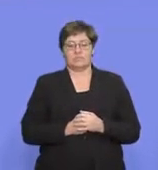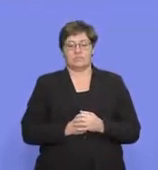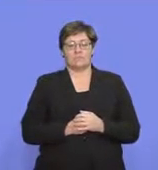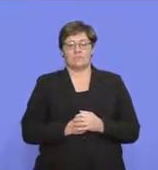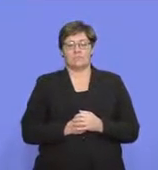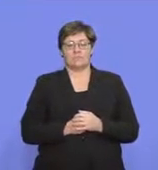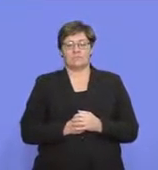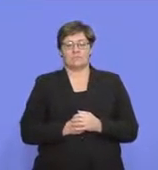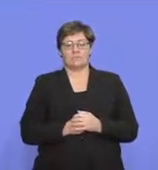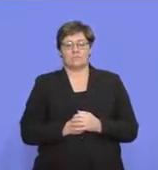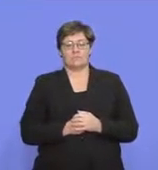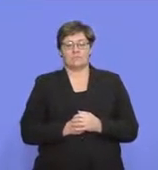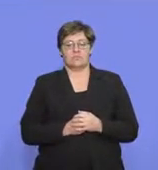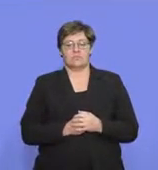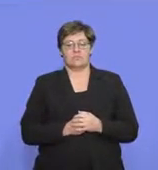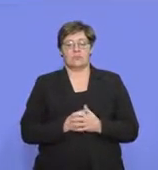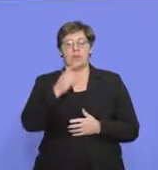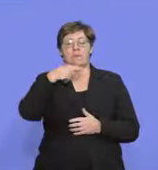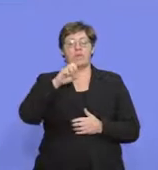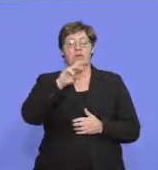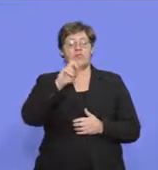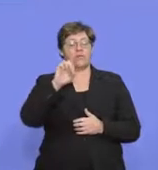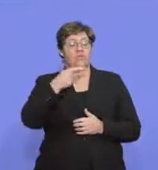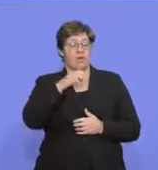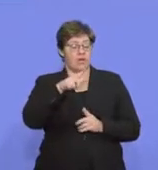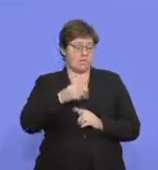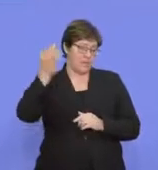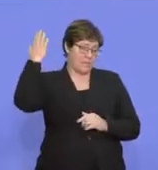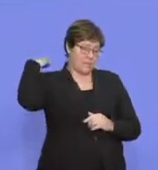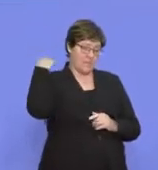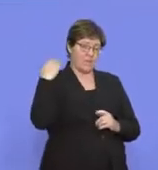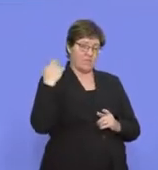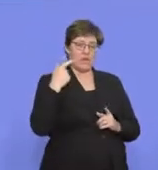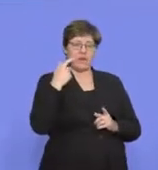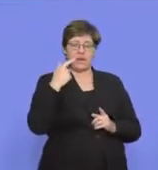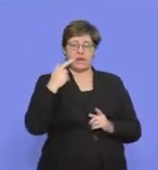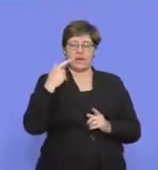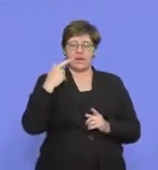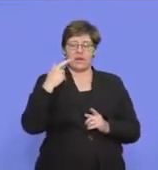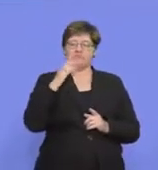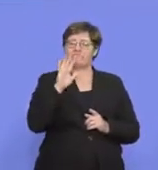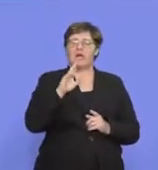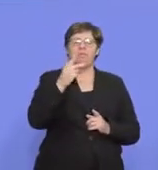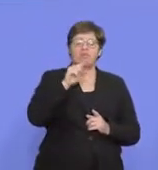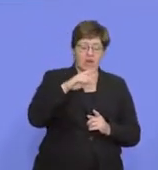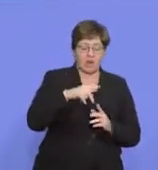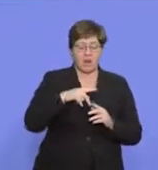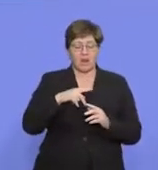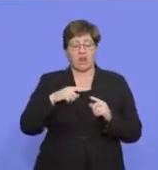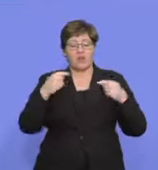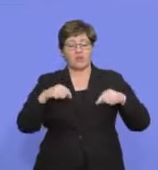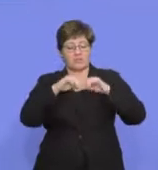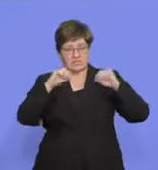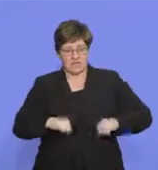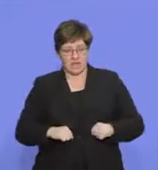Right, so the peripheral nervous system, like I said, the periphery, that is consisting of 12 pairs